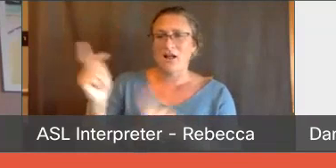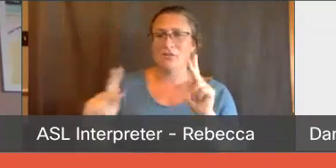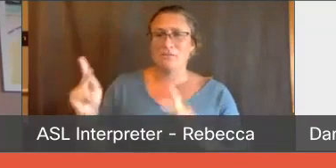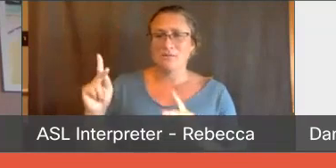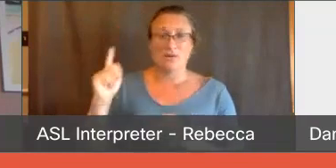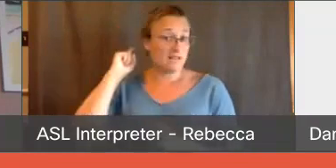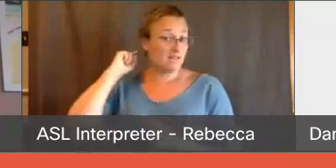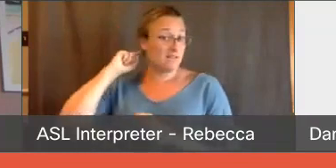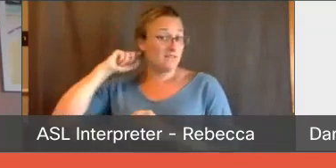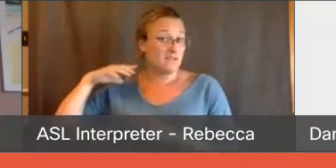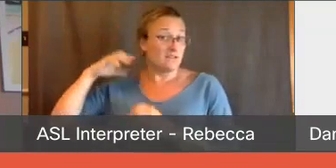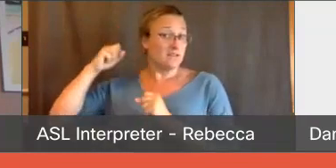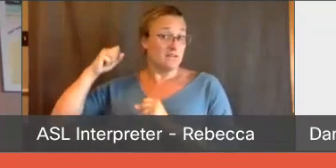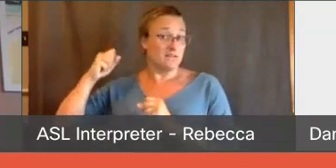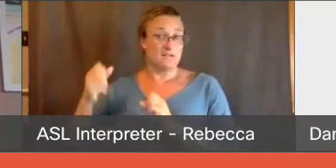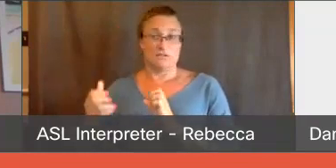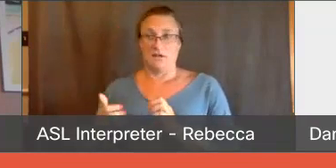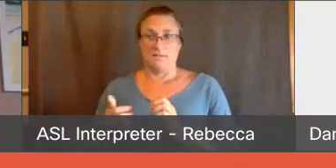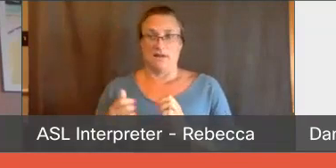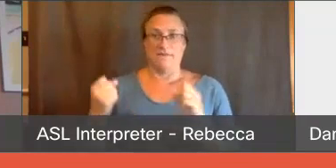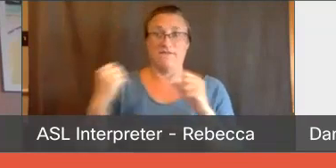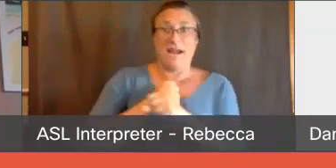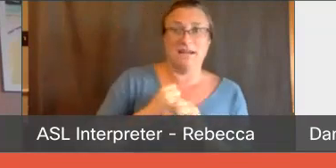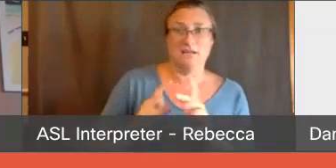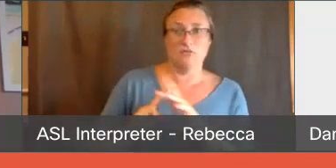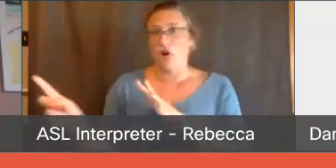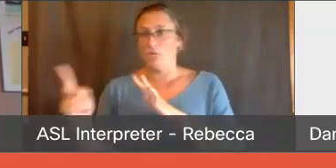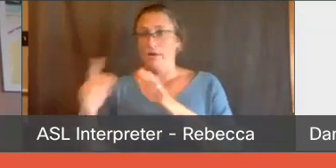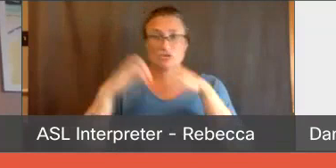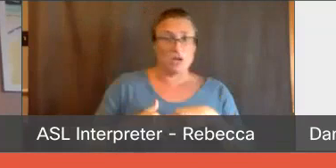survival and I'm either fighting people, I'm running away from people, or I'm shutting down,